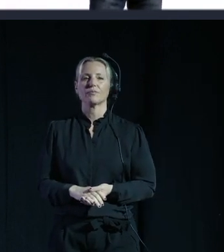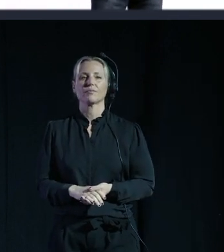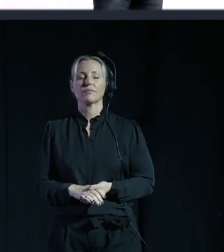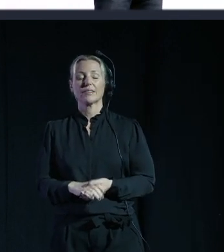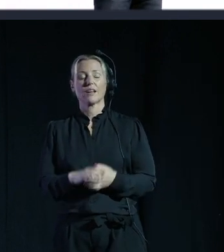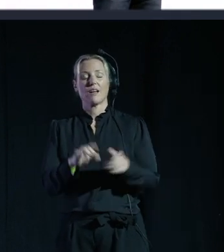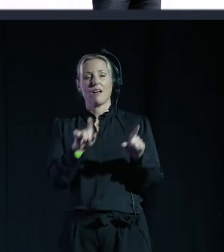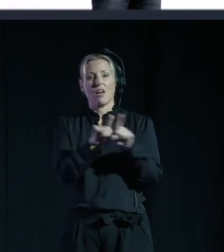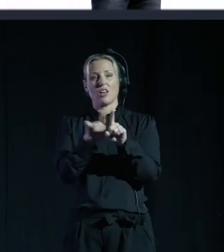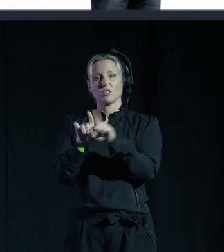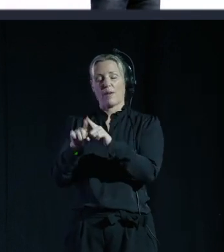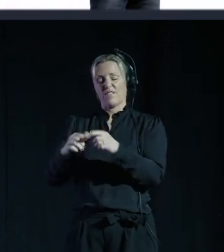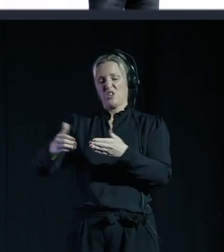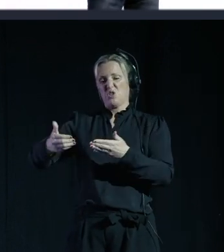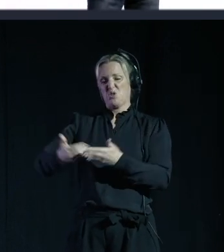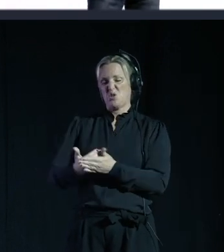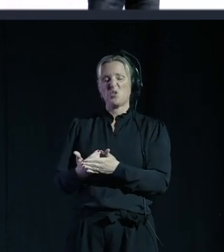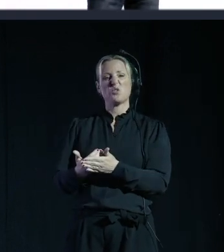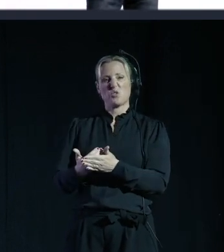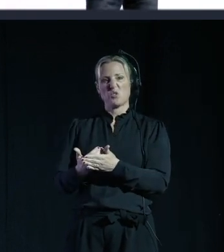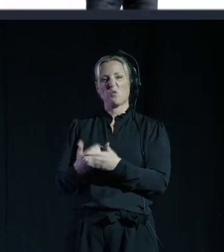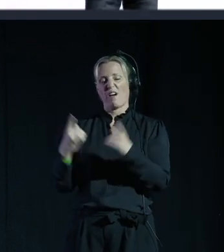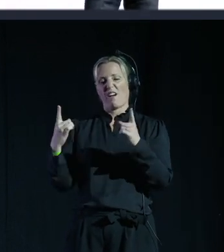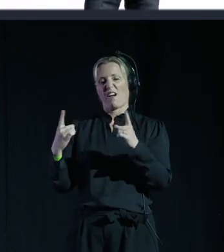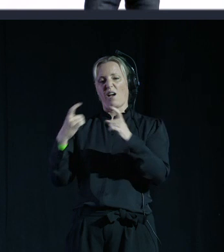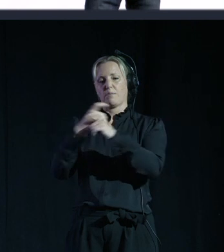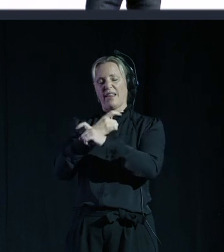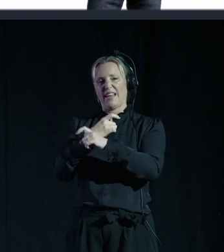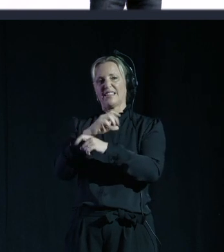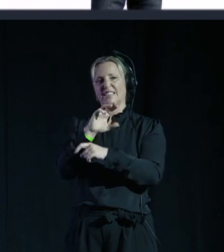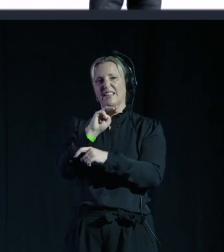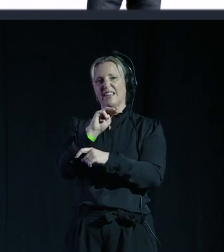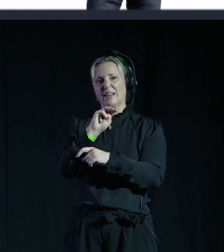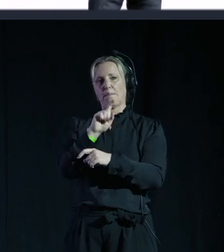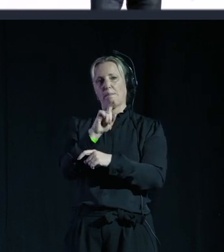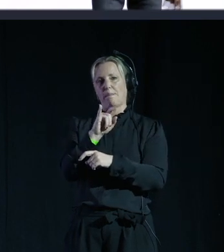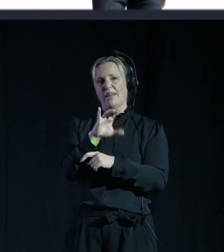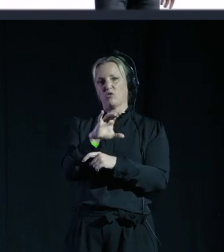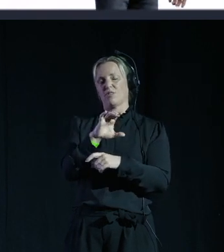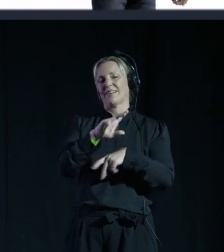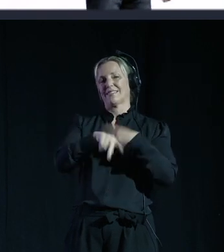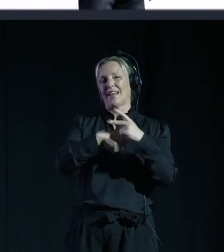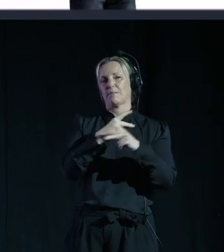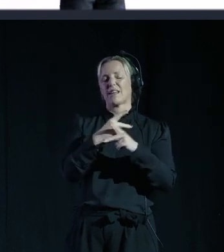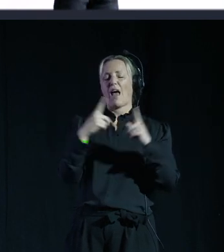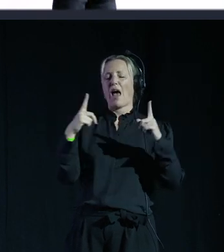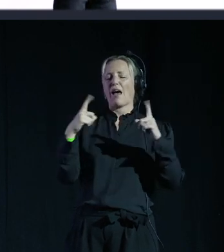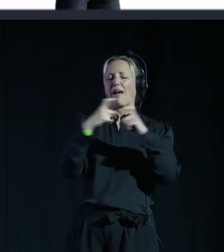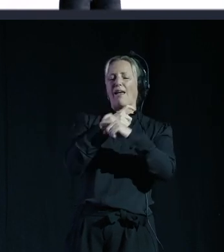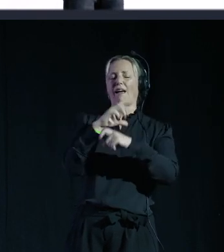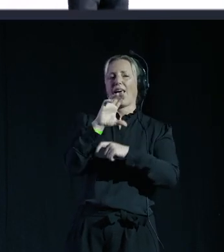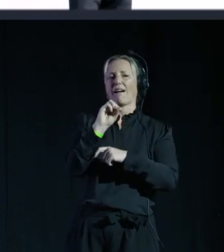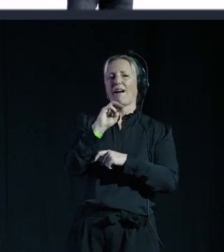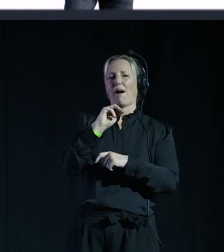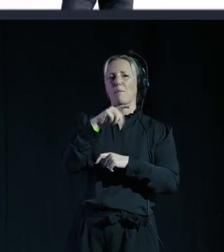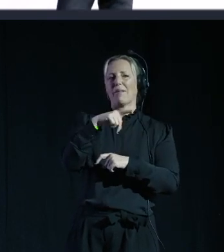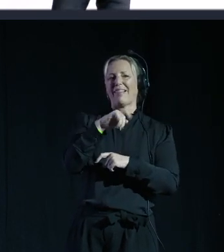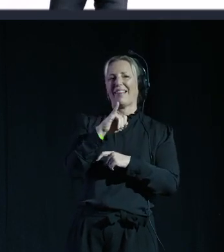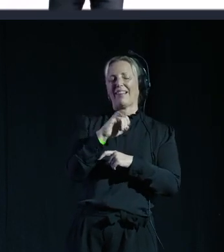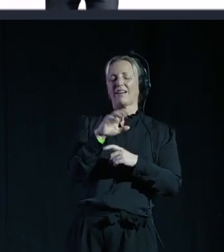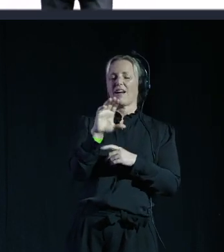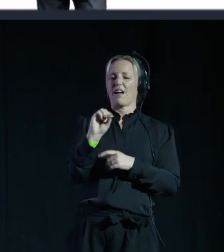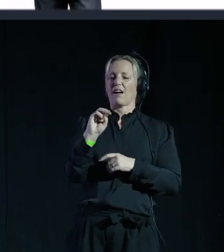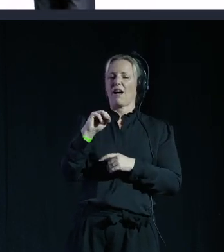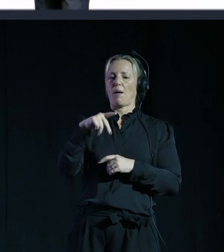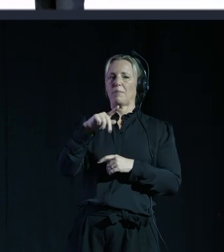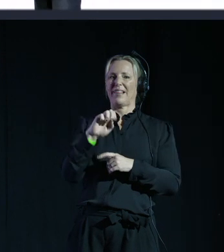complex metrics types. Now, when I'm saying complex this time, I'm not talking about complexity that we're talking about here today. Think more like